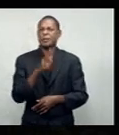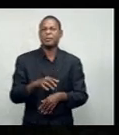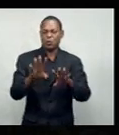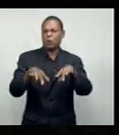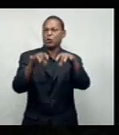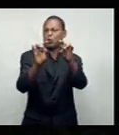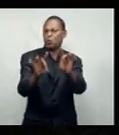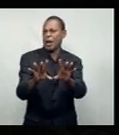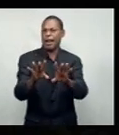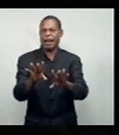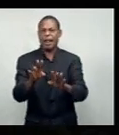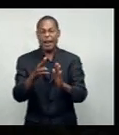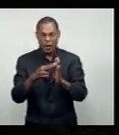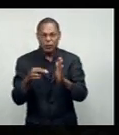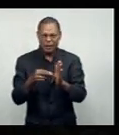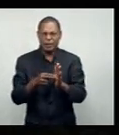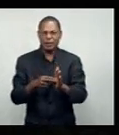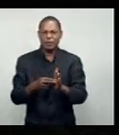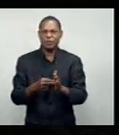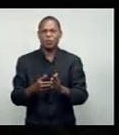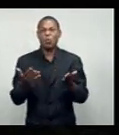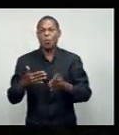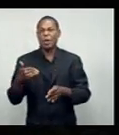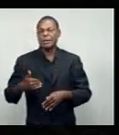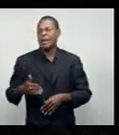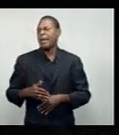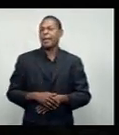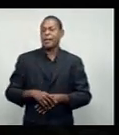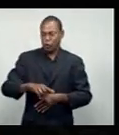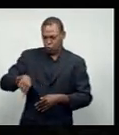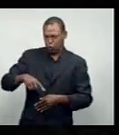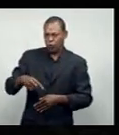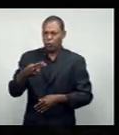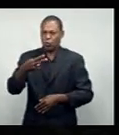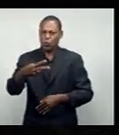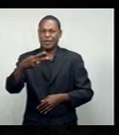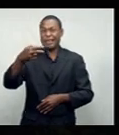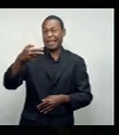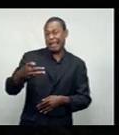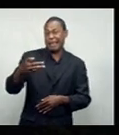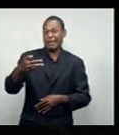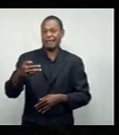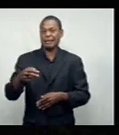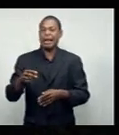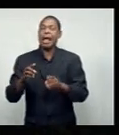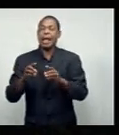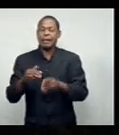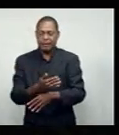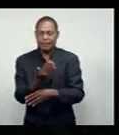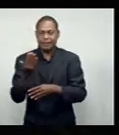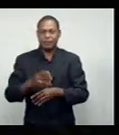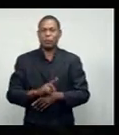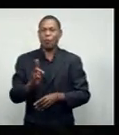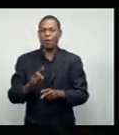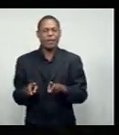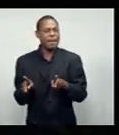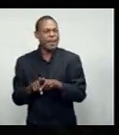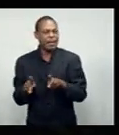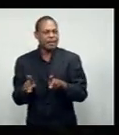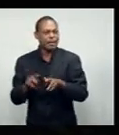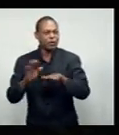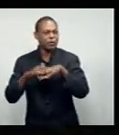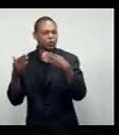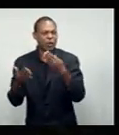New Zealand, and they'll be based in Suva for 28 days. The team will partner with the authorities to strengthen infection